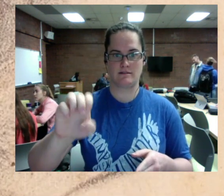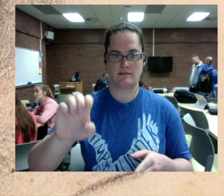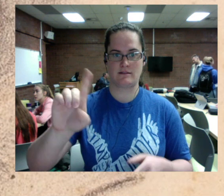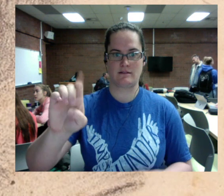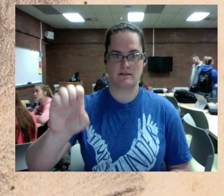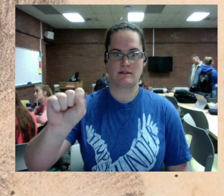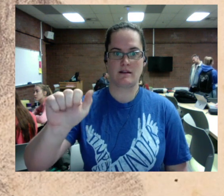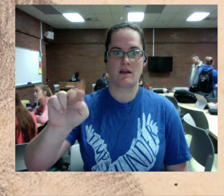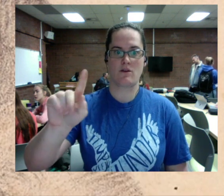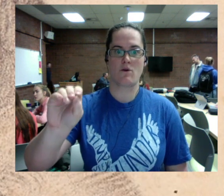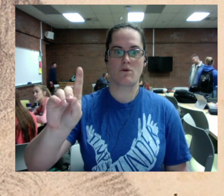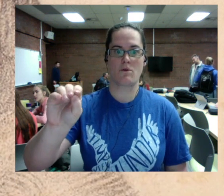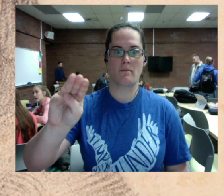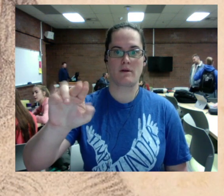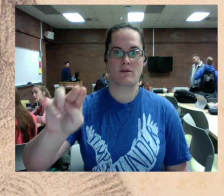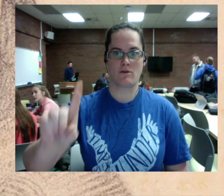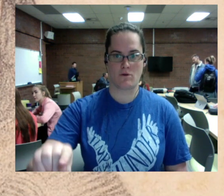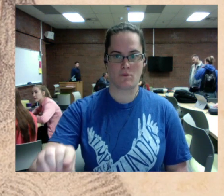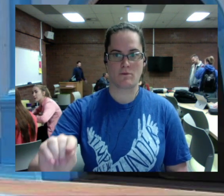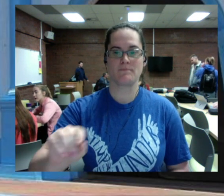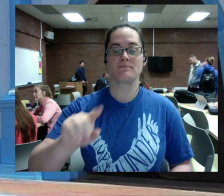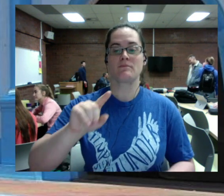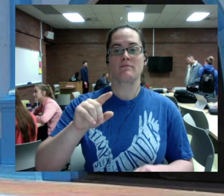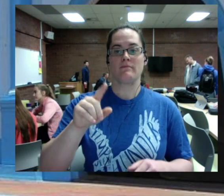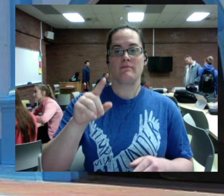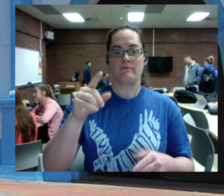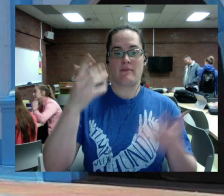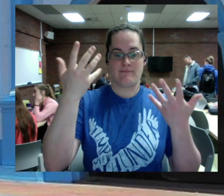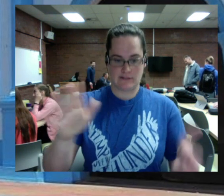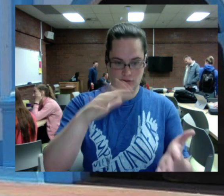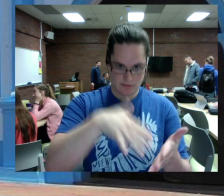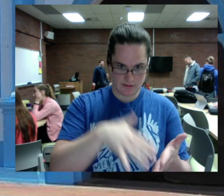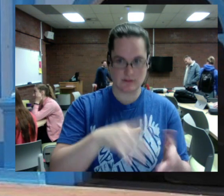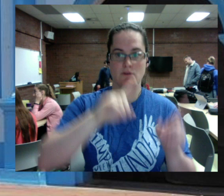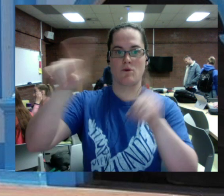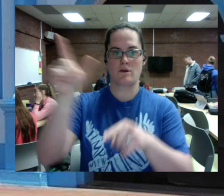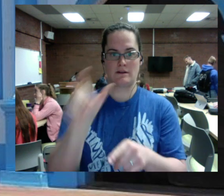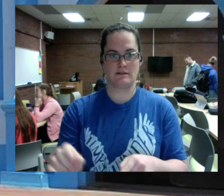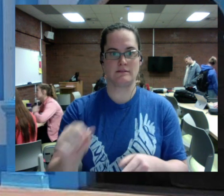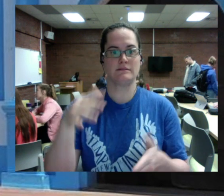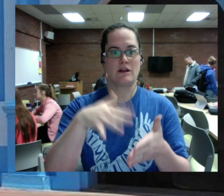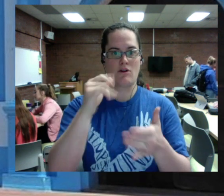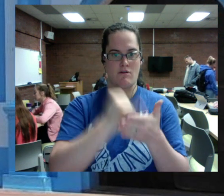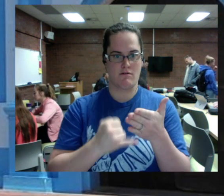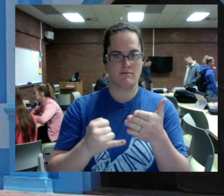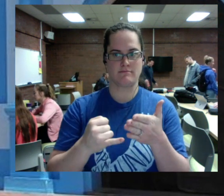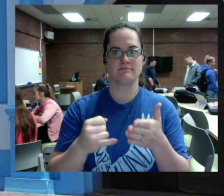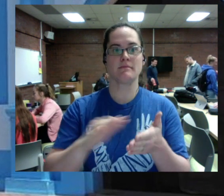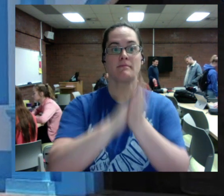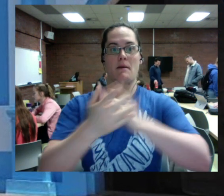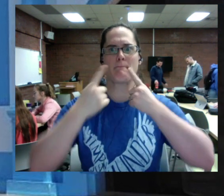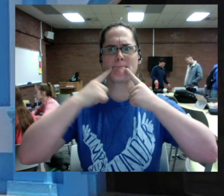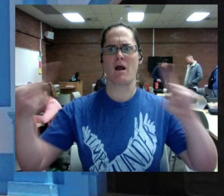at the monastery for a while, he went to Italy to study more art. He became famous for his artwork and was known as El Mudo, or